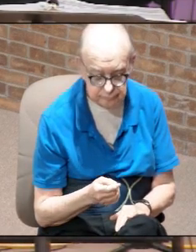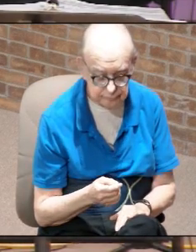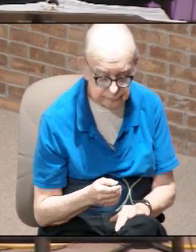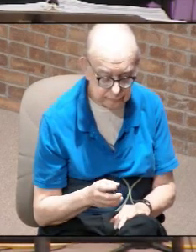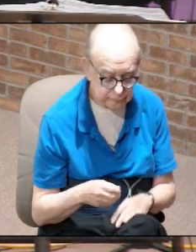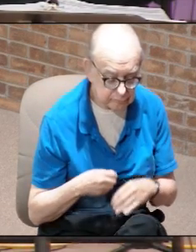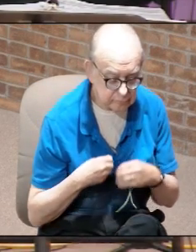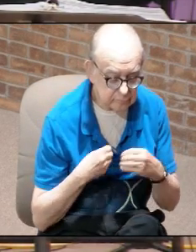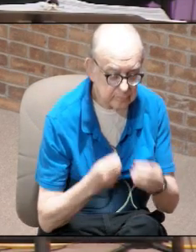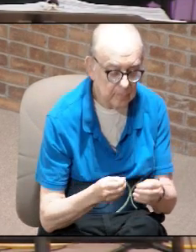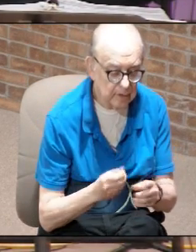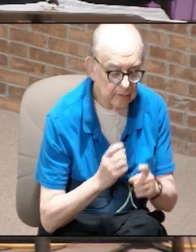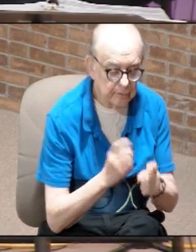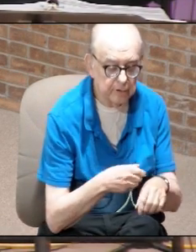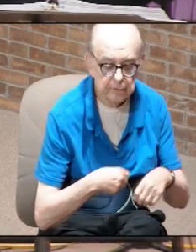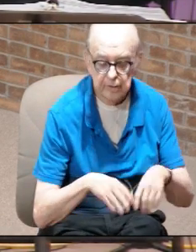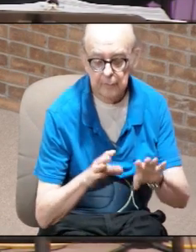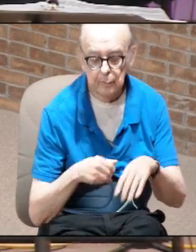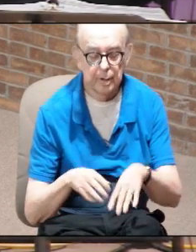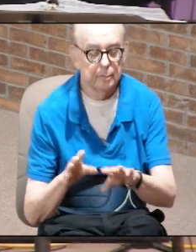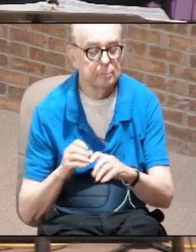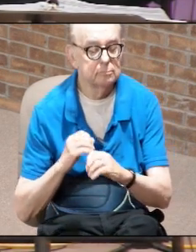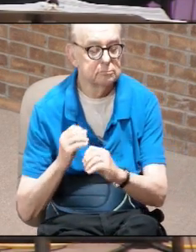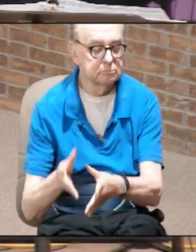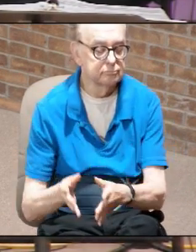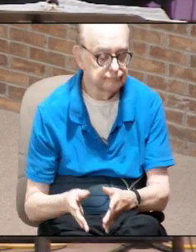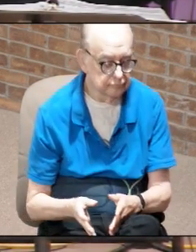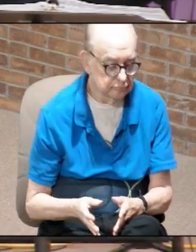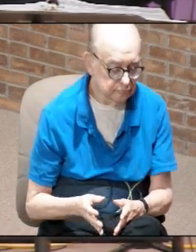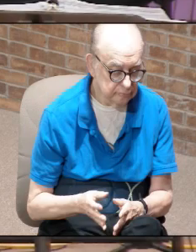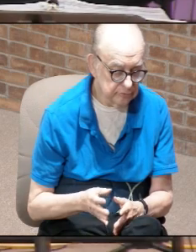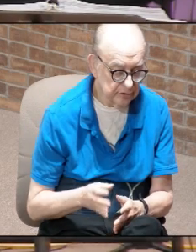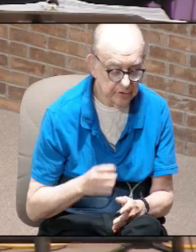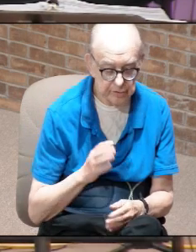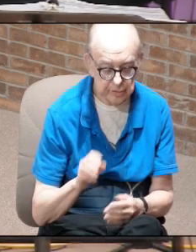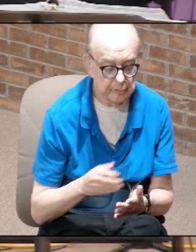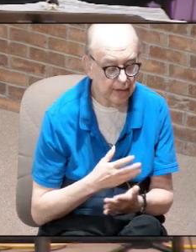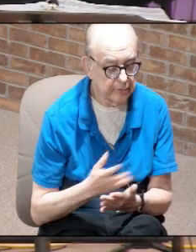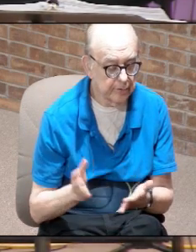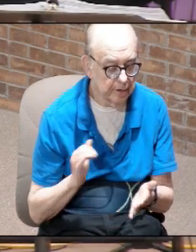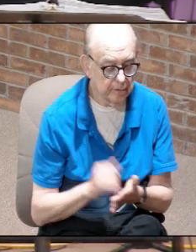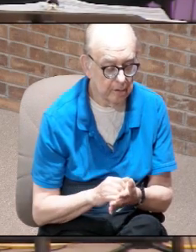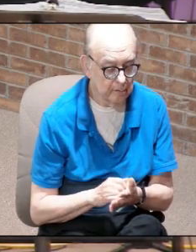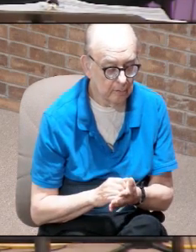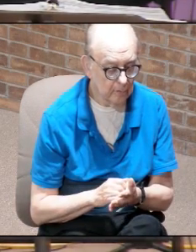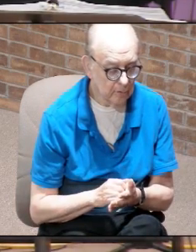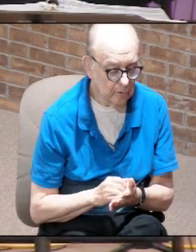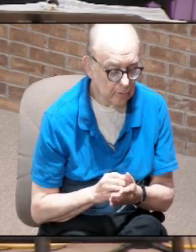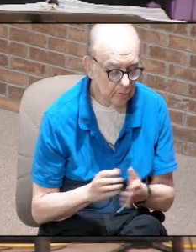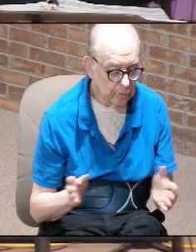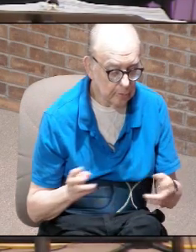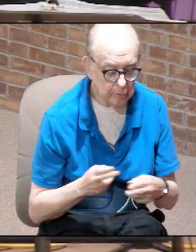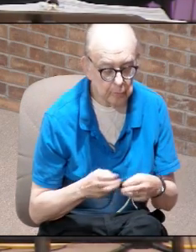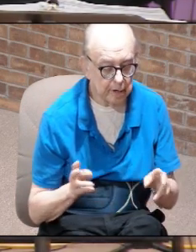"Give the gifts away. They're extra baggage, too much weight."